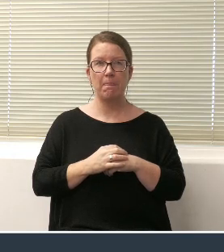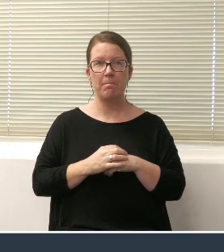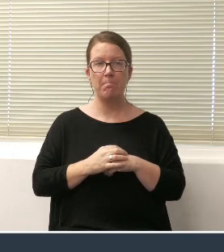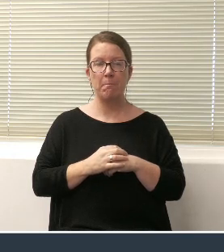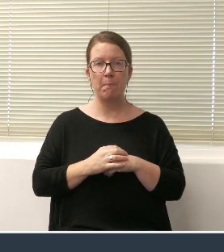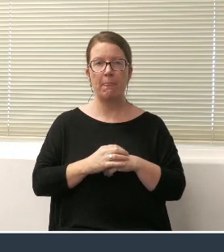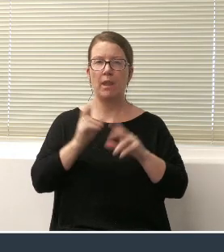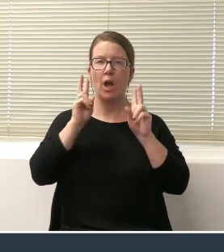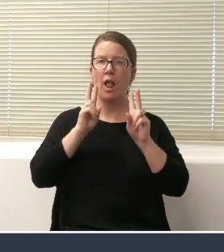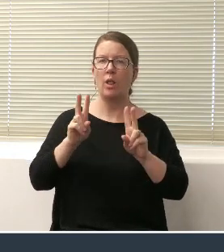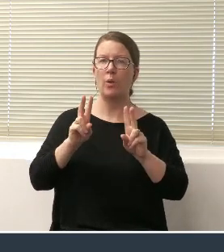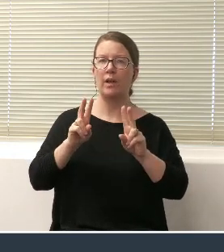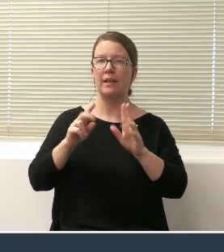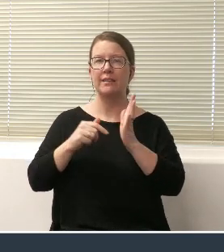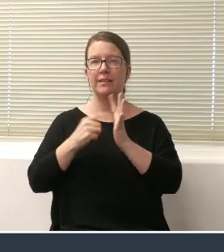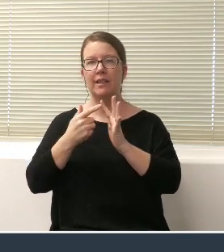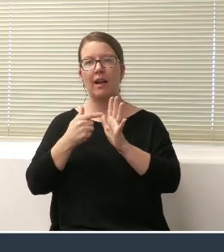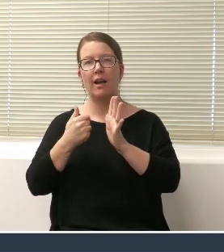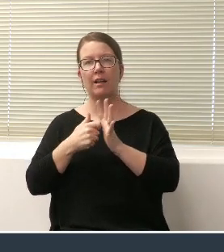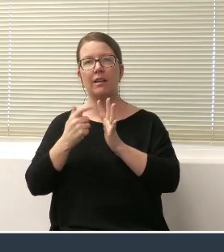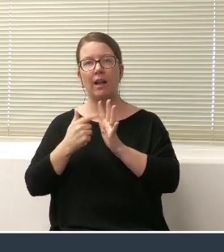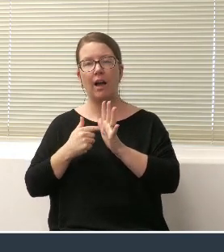I look at Te Aka and the